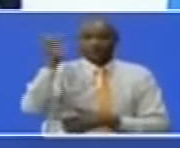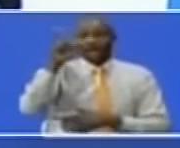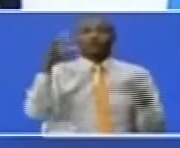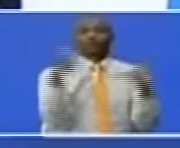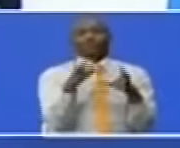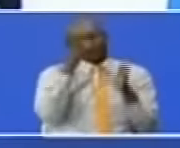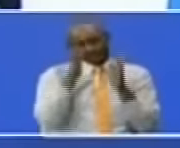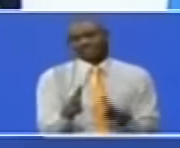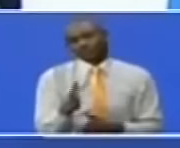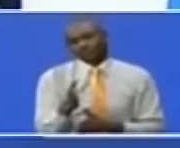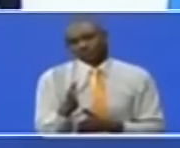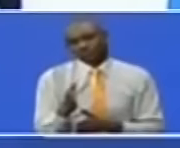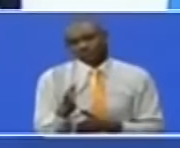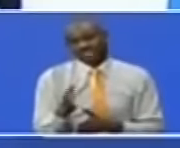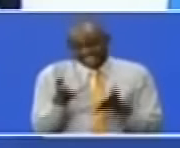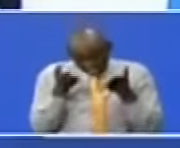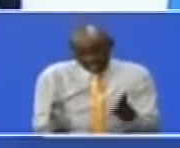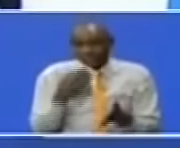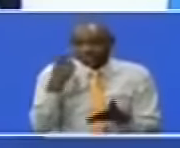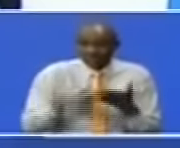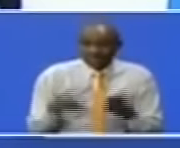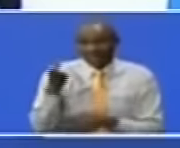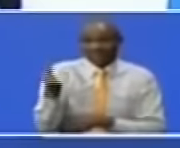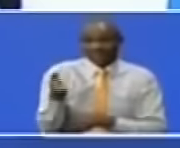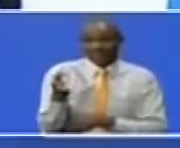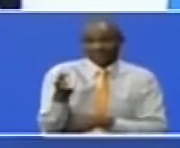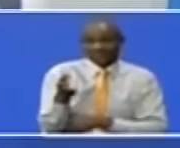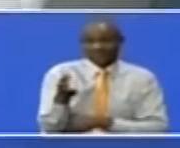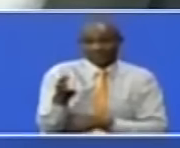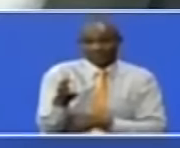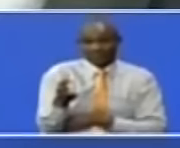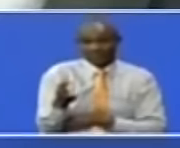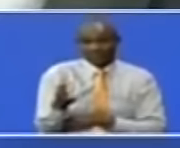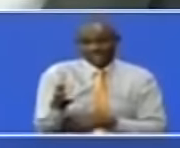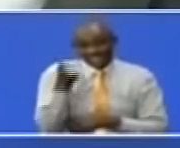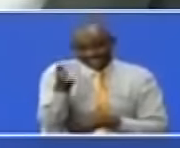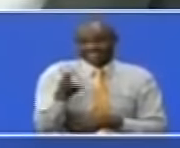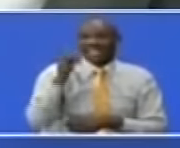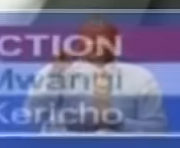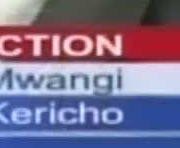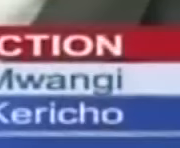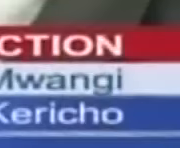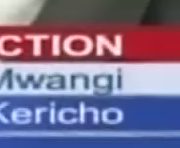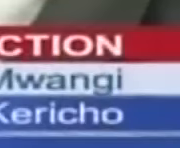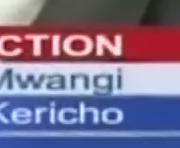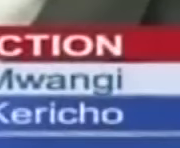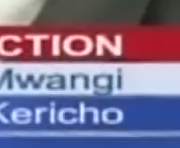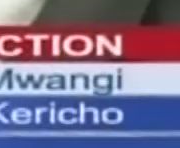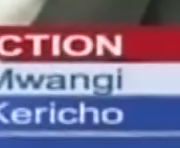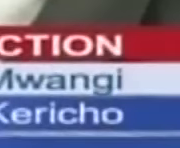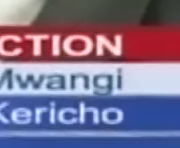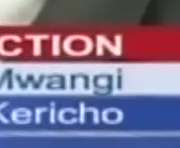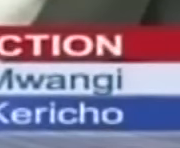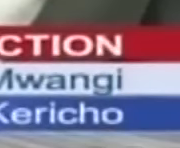where they say now, pursuant to the results that have been released by the IEBC, the KANU candidate